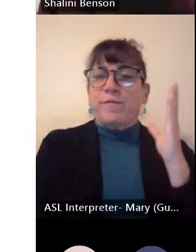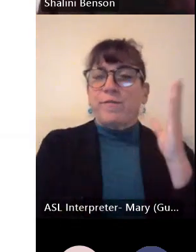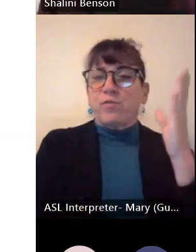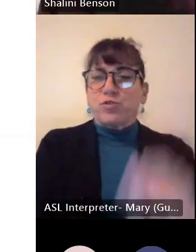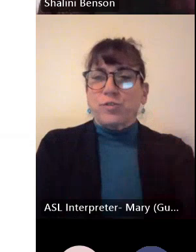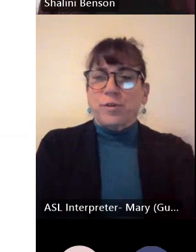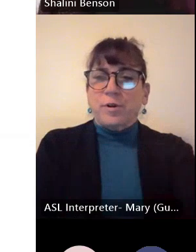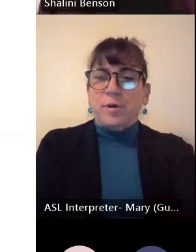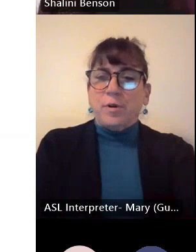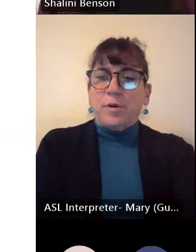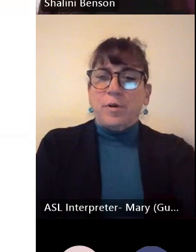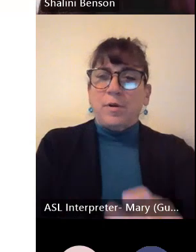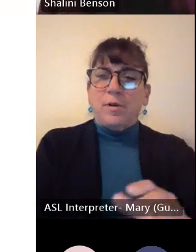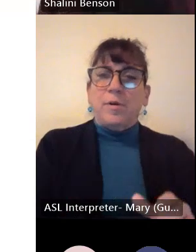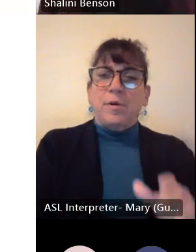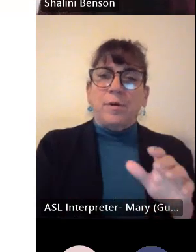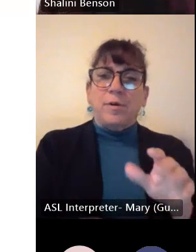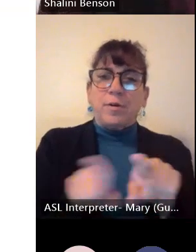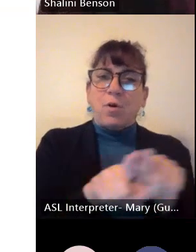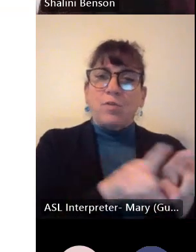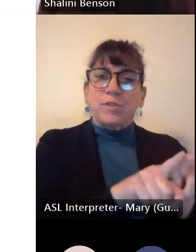You also want to